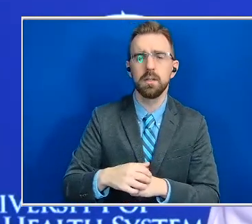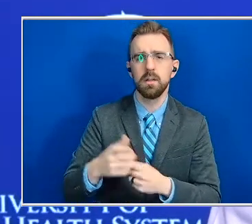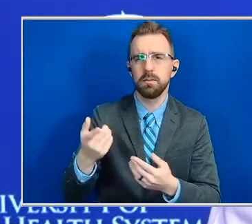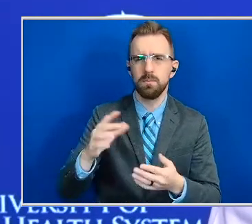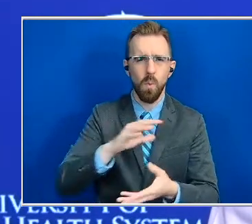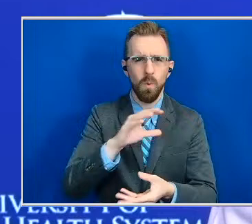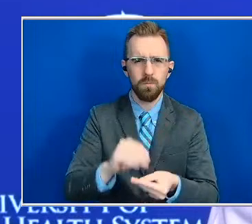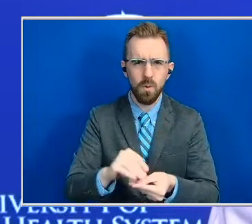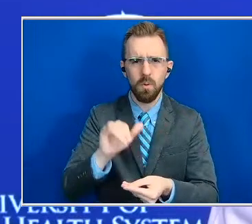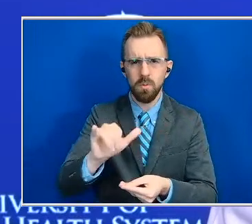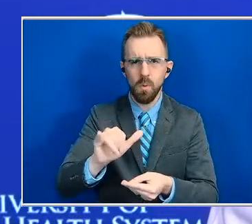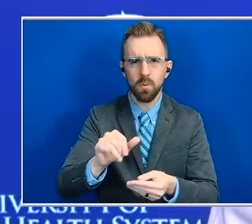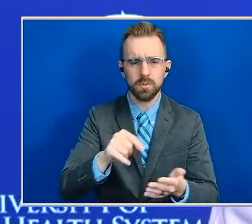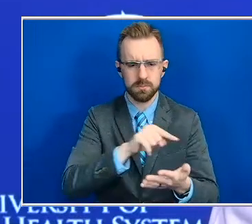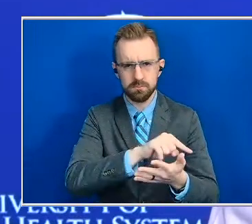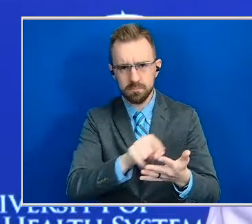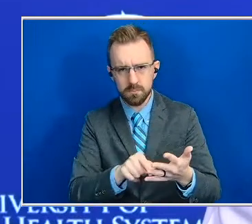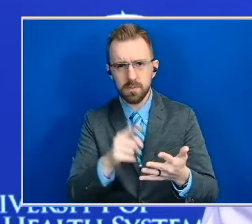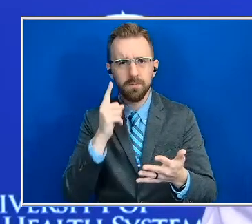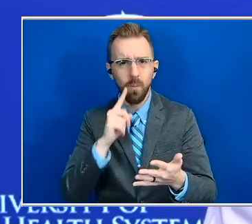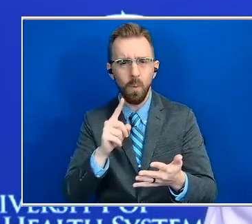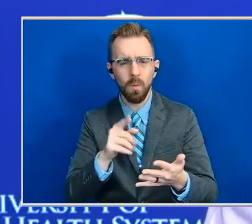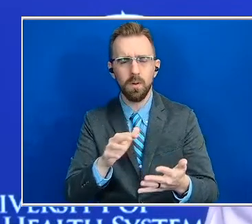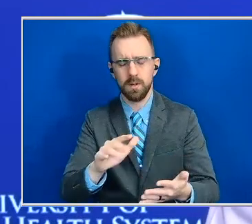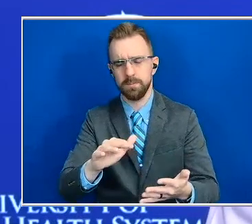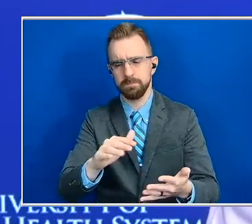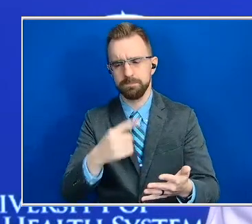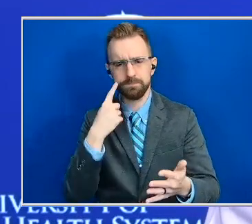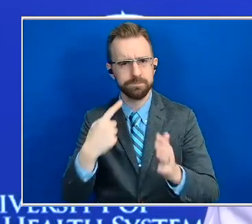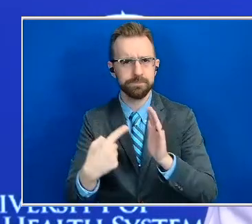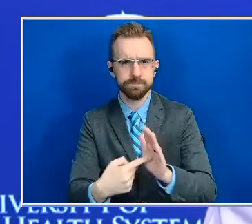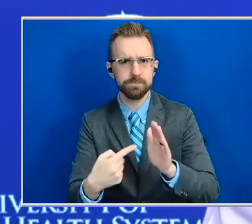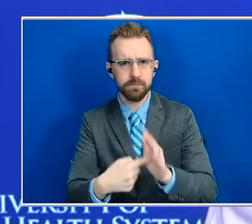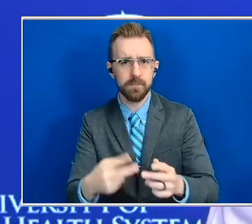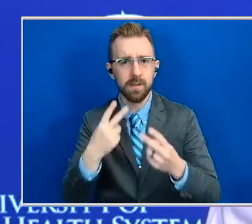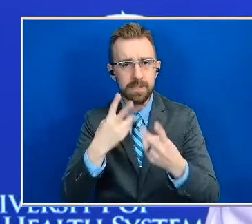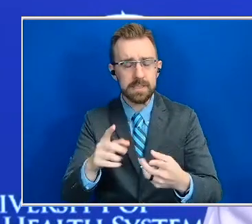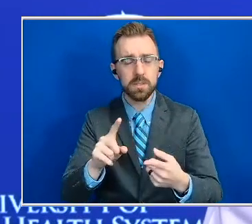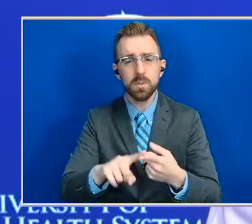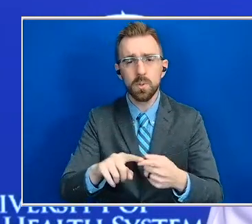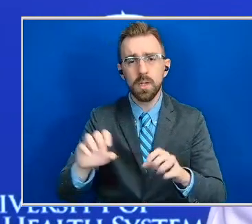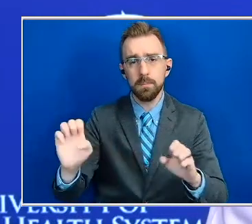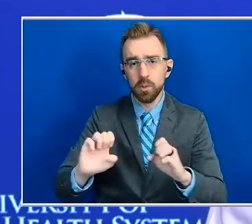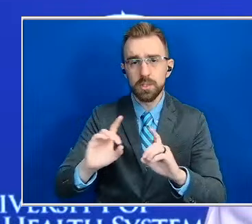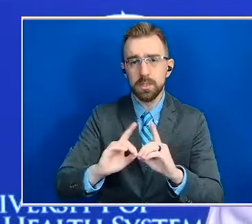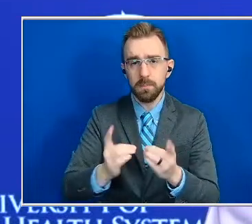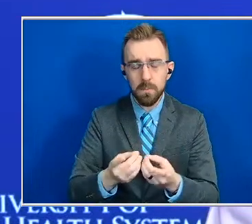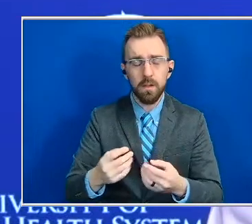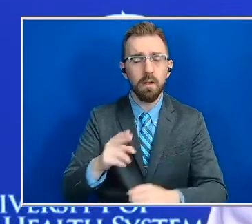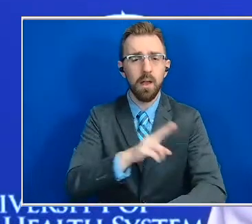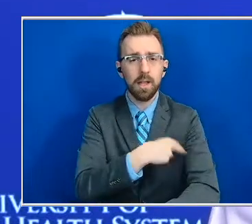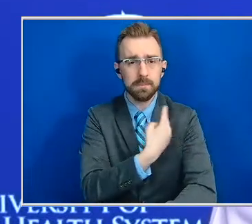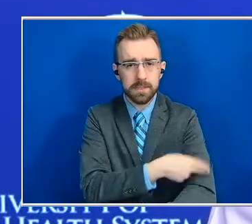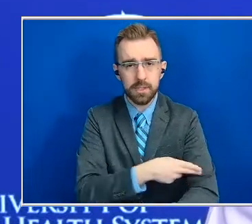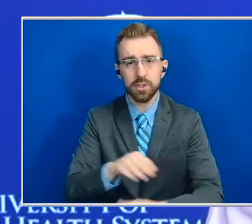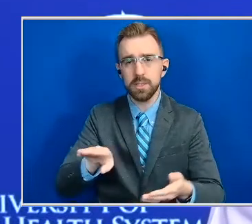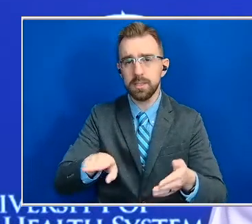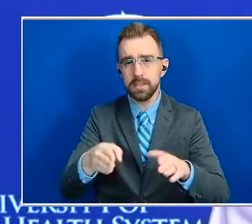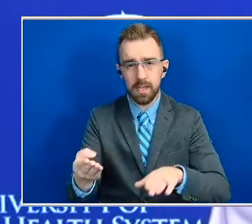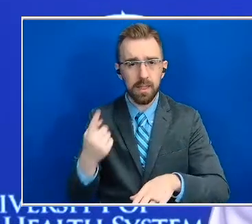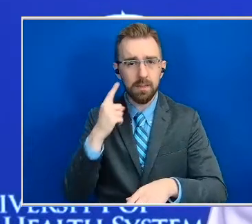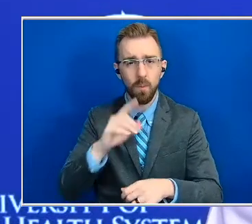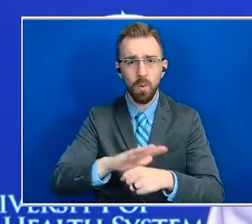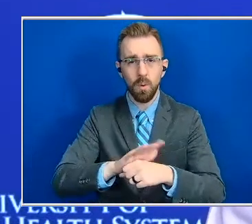markers for example, visits to emergency departments, hospitalizations, and deaths for COVID-19